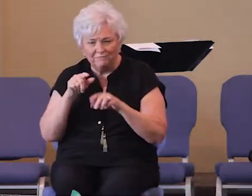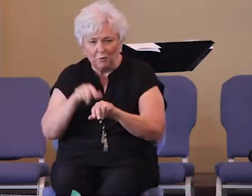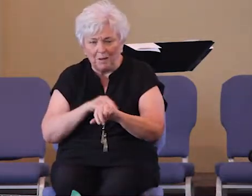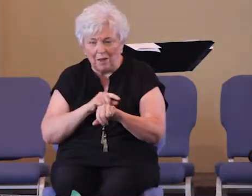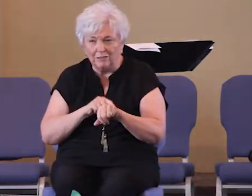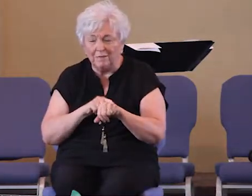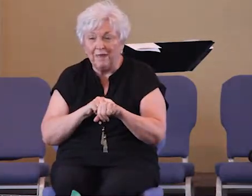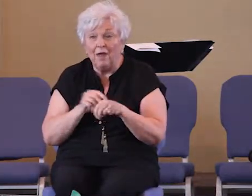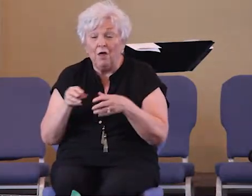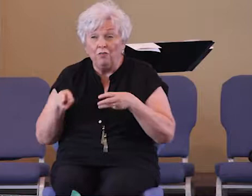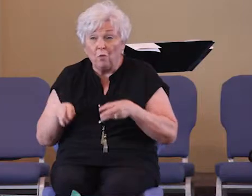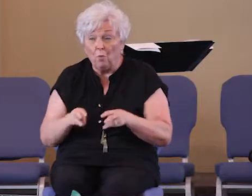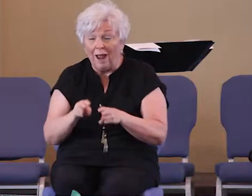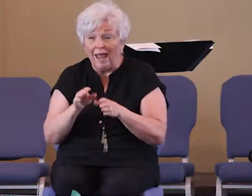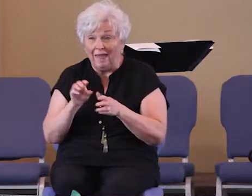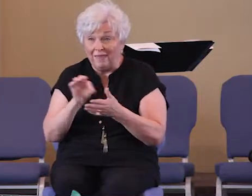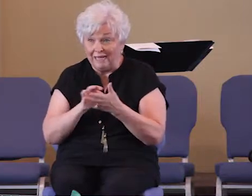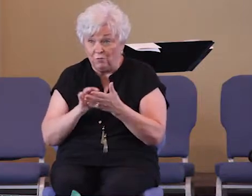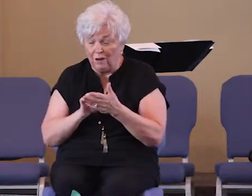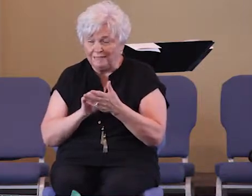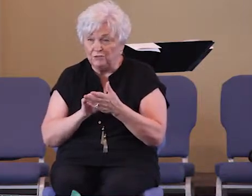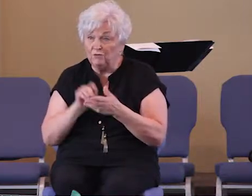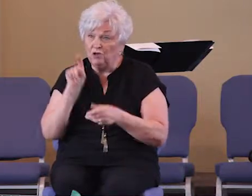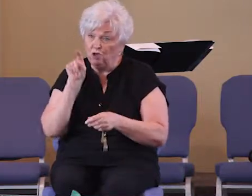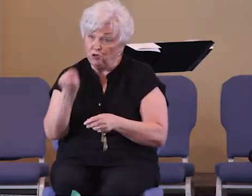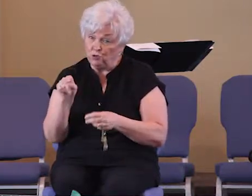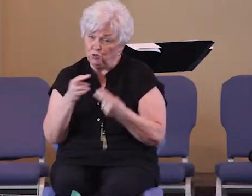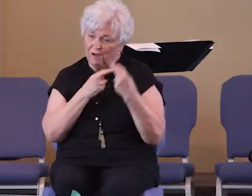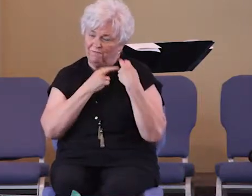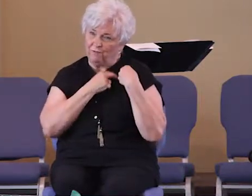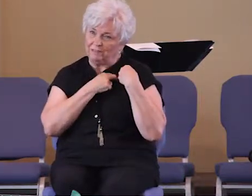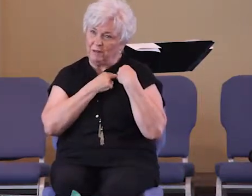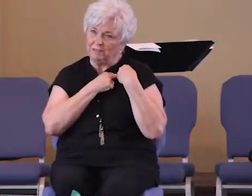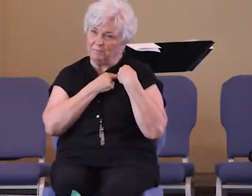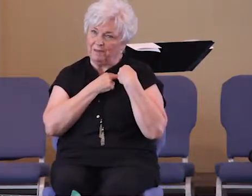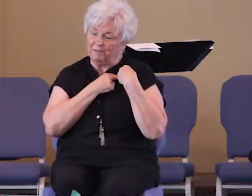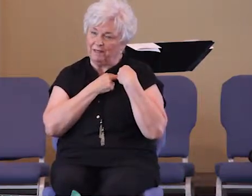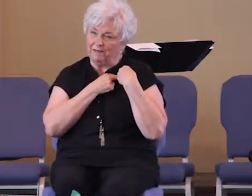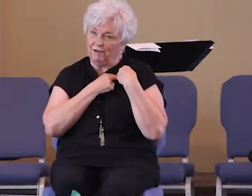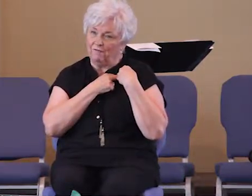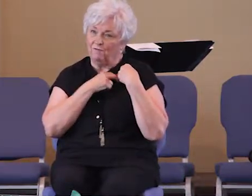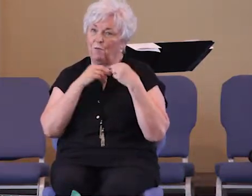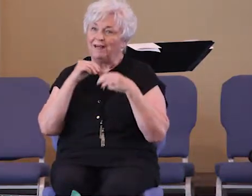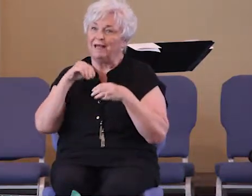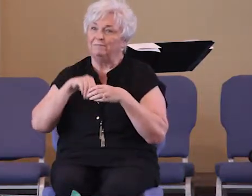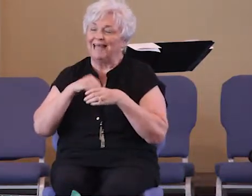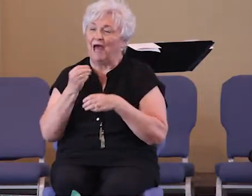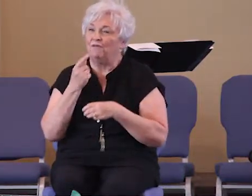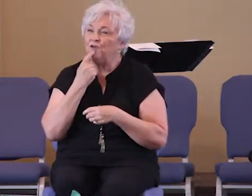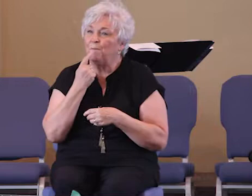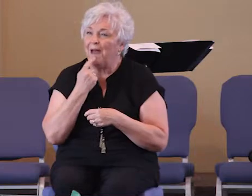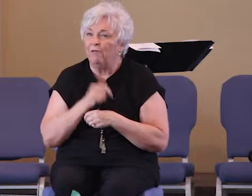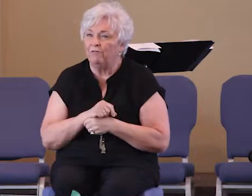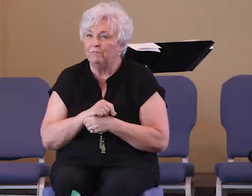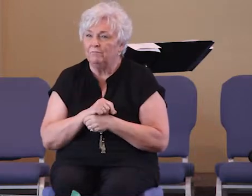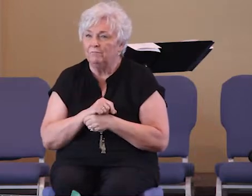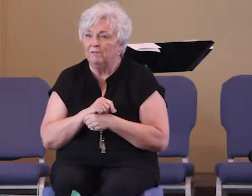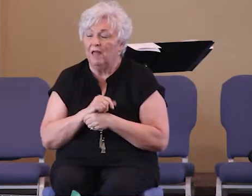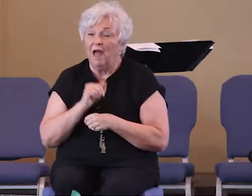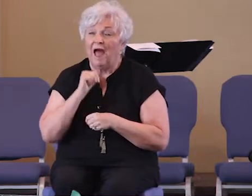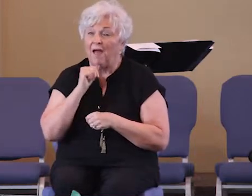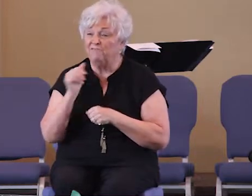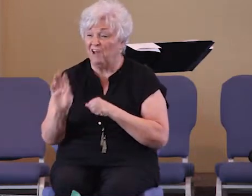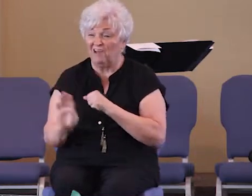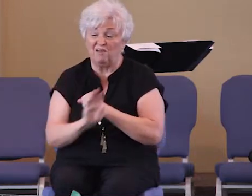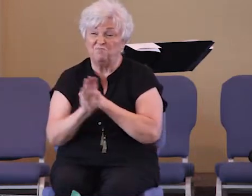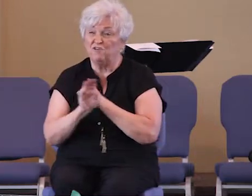you have a responsibility for what comes out of your mouth. I'm not going to guard it, Solomon says. You have